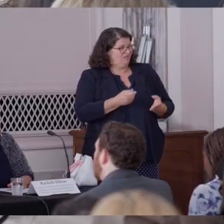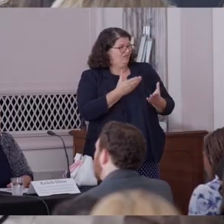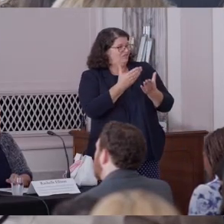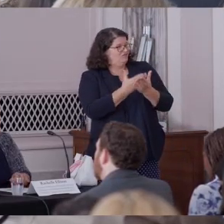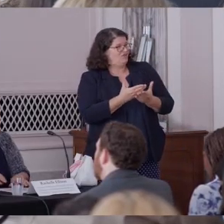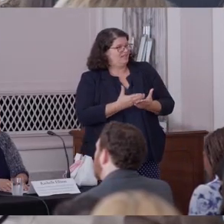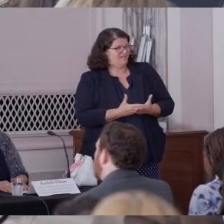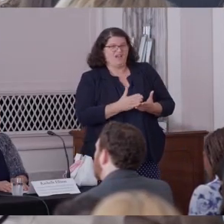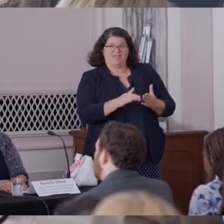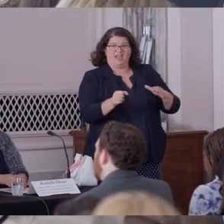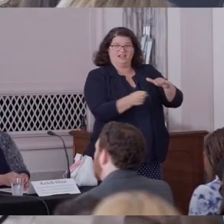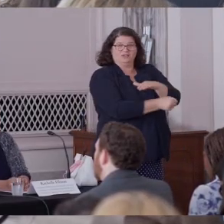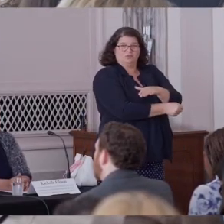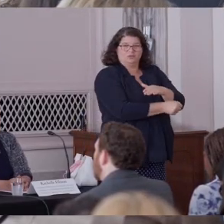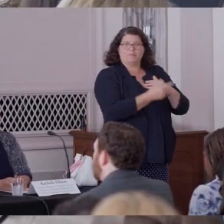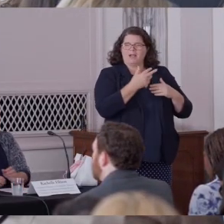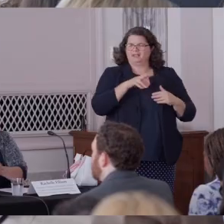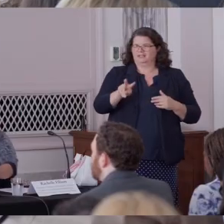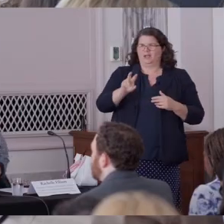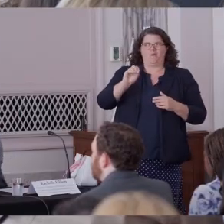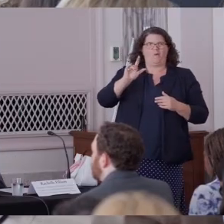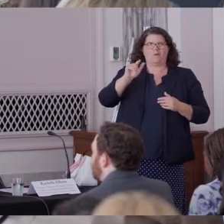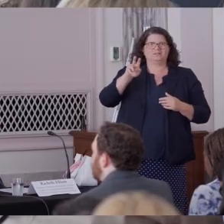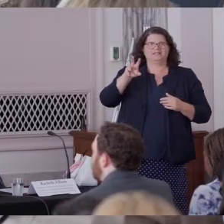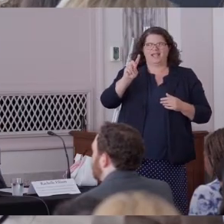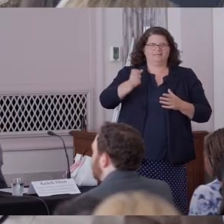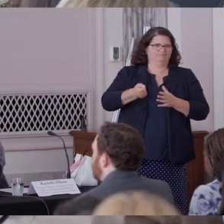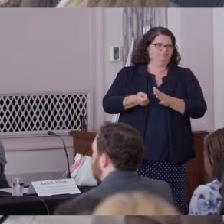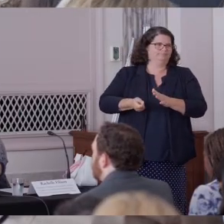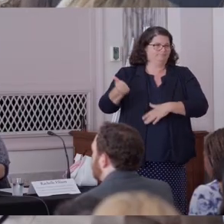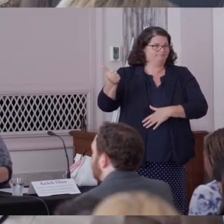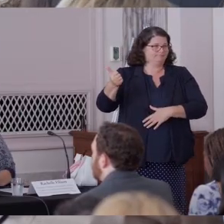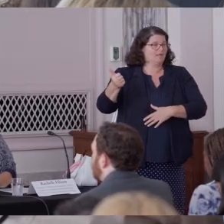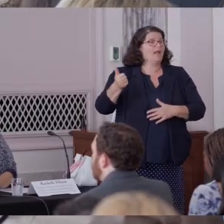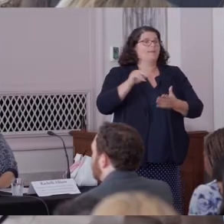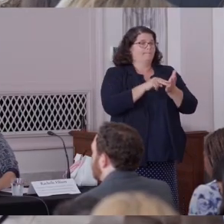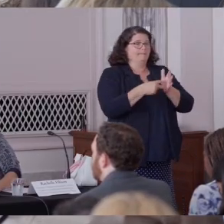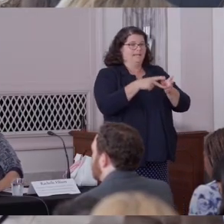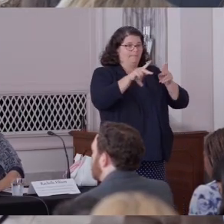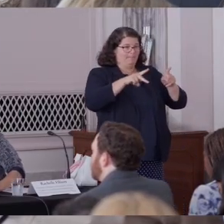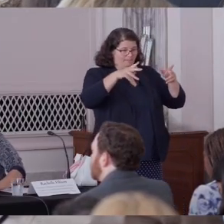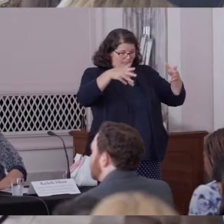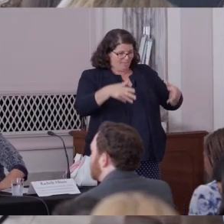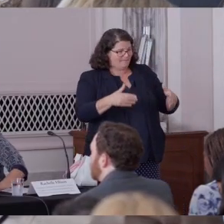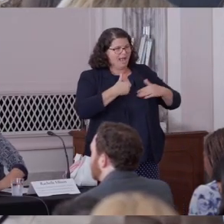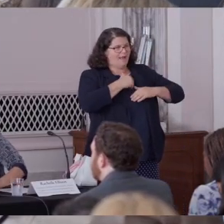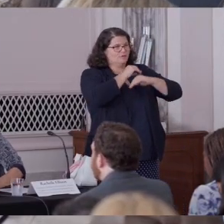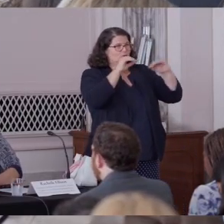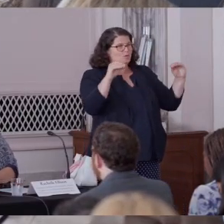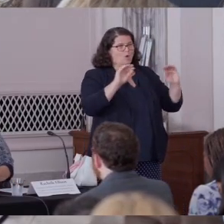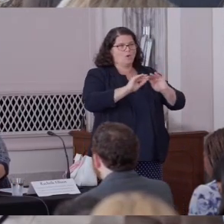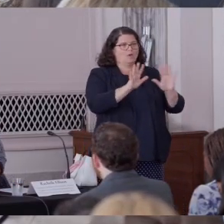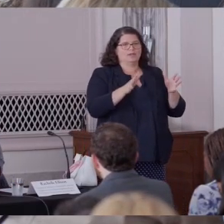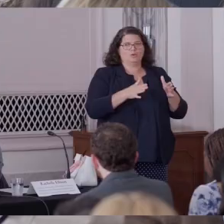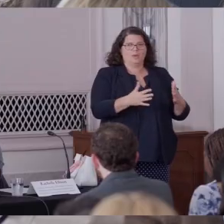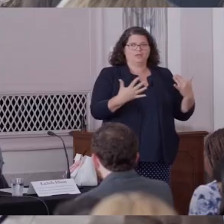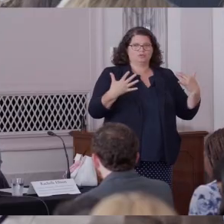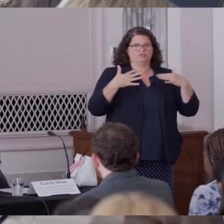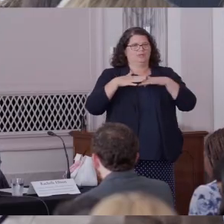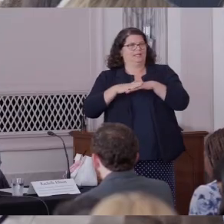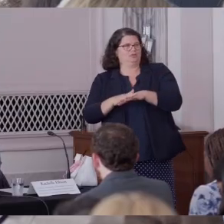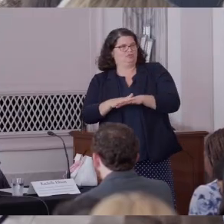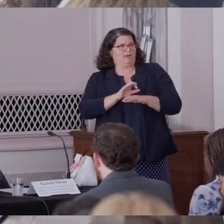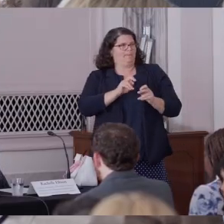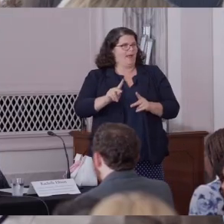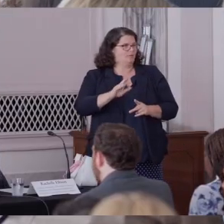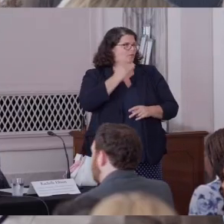institutionalization by throwing out Olmstead's integration mandate, and then leave people with no clear way to reintegrate into their homes and communities.